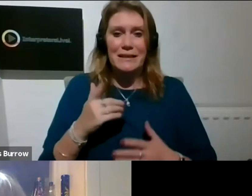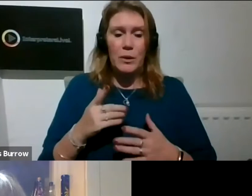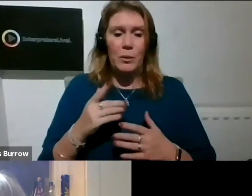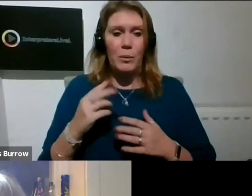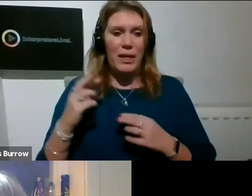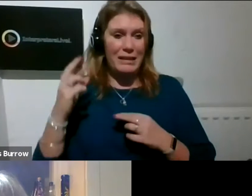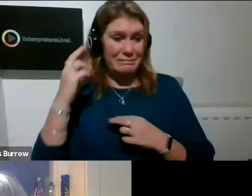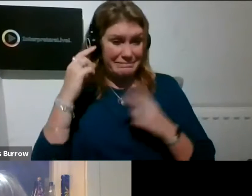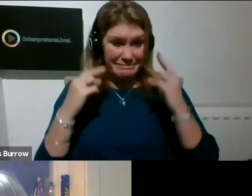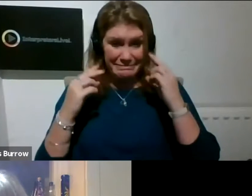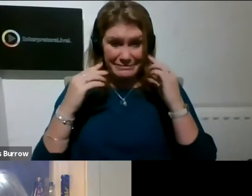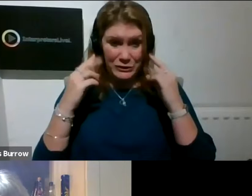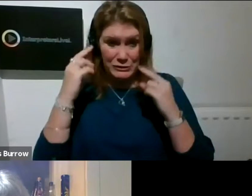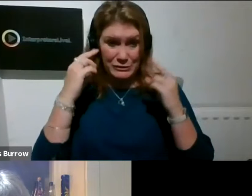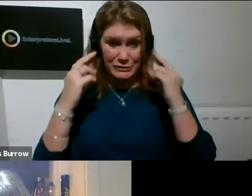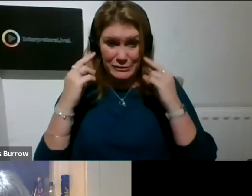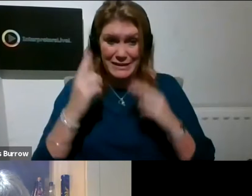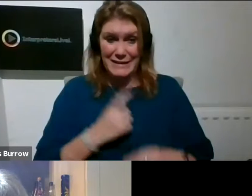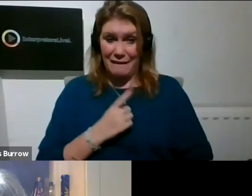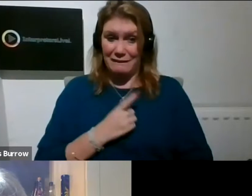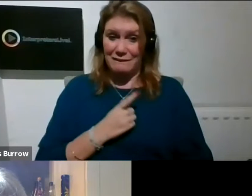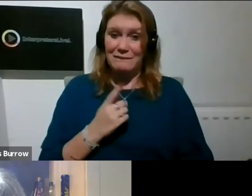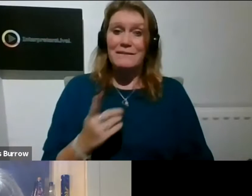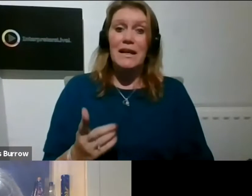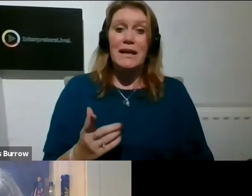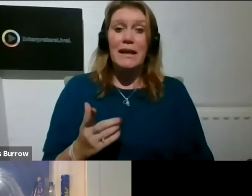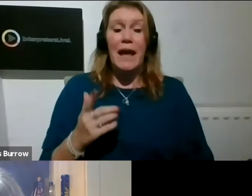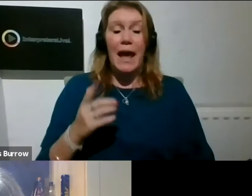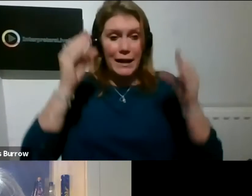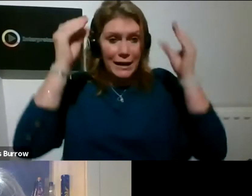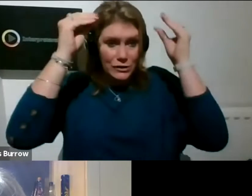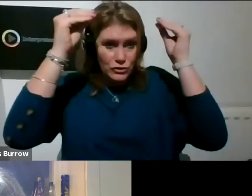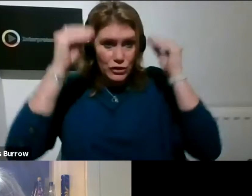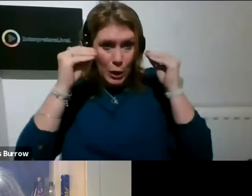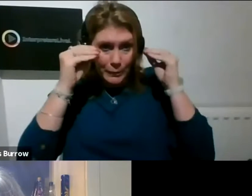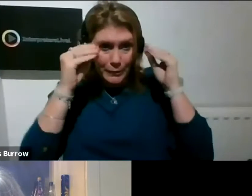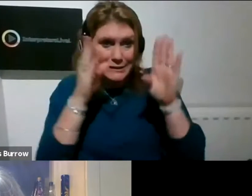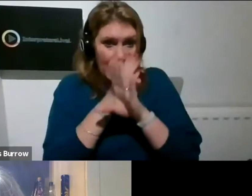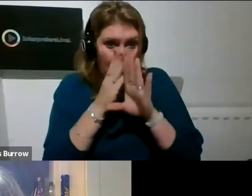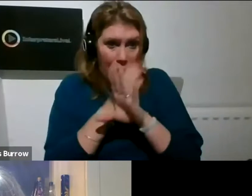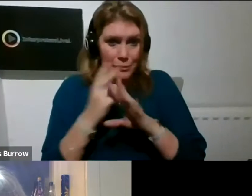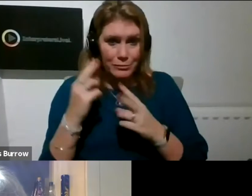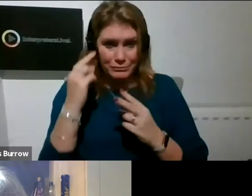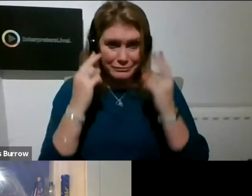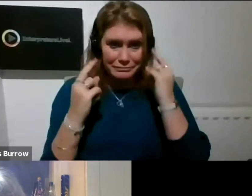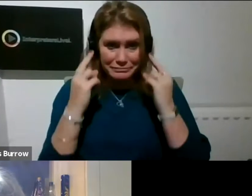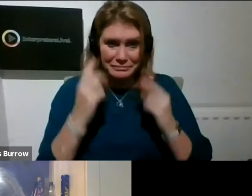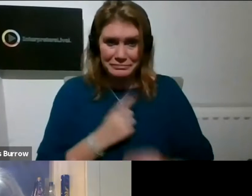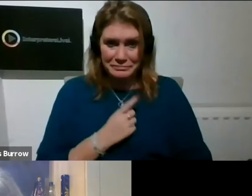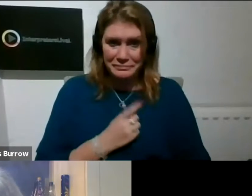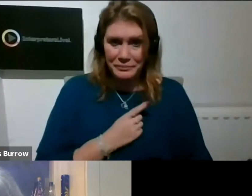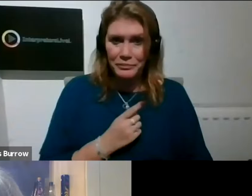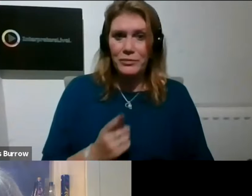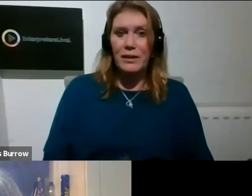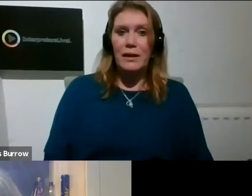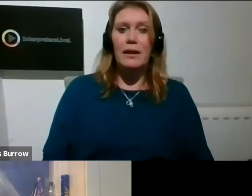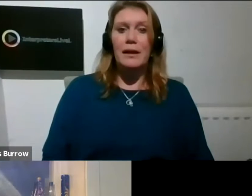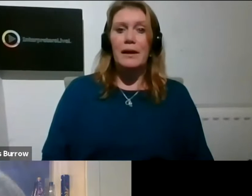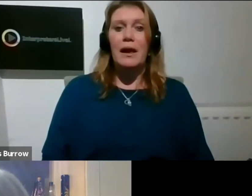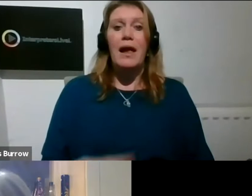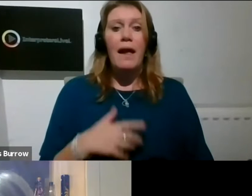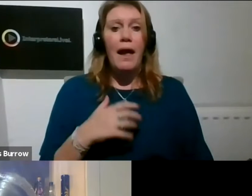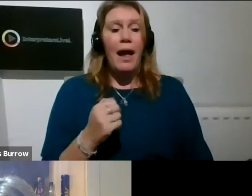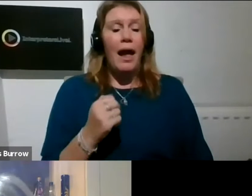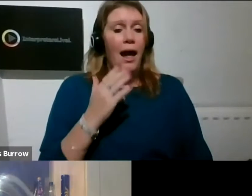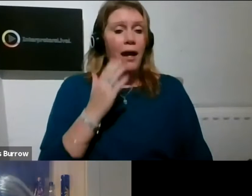purple trilby. I decided at the beginning of this year that really it had to be the year, if not the decade, of the hats. I've got pale